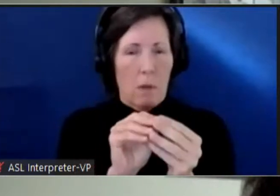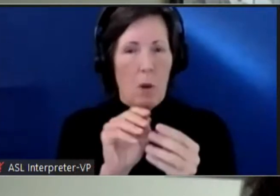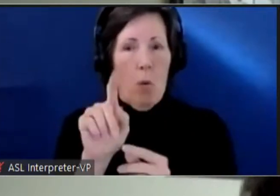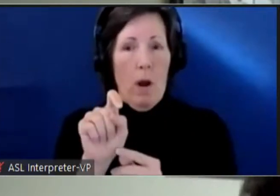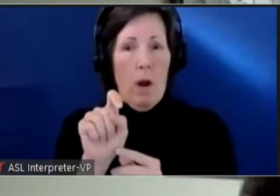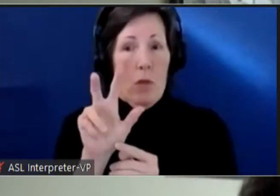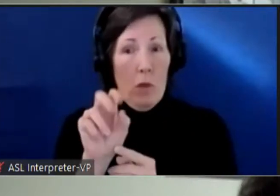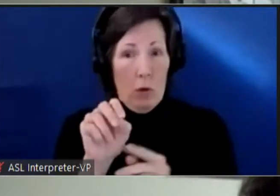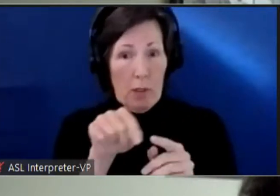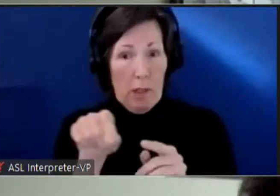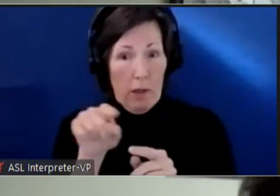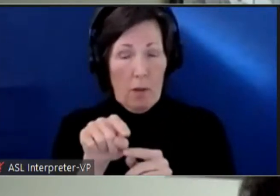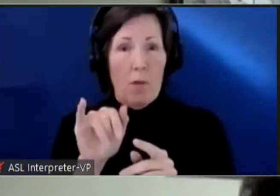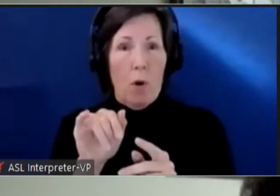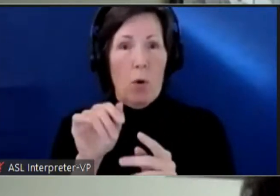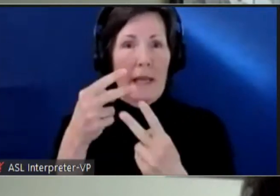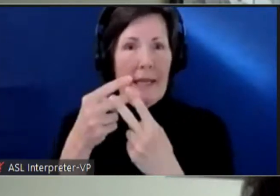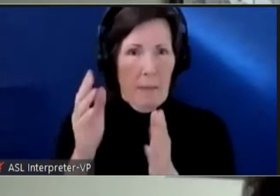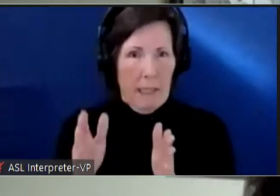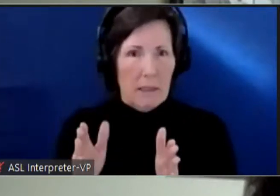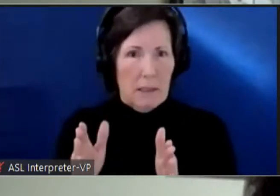130 of those were inmates.